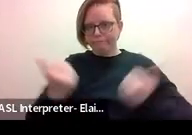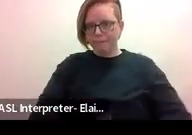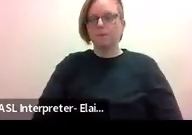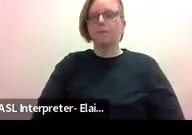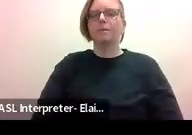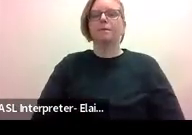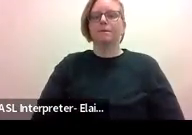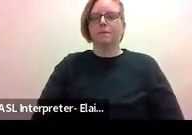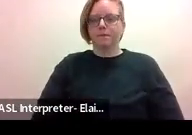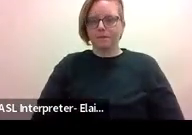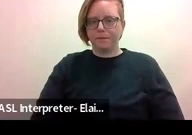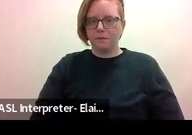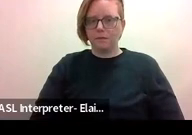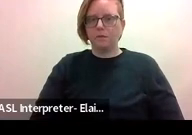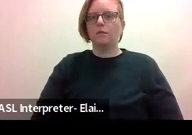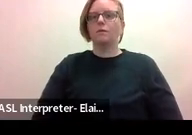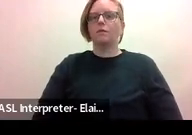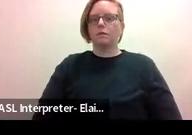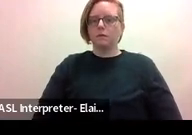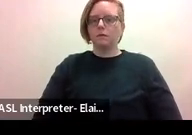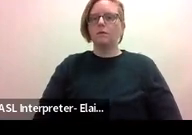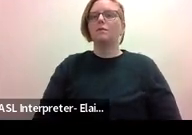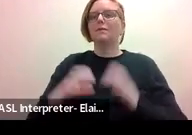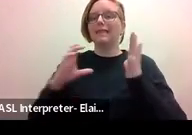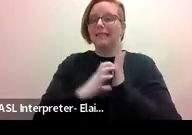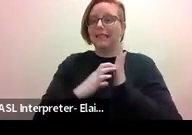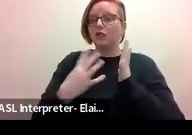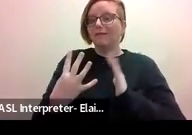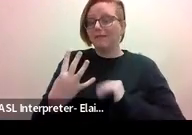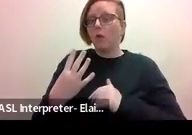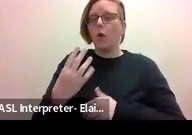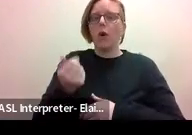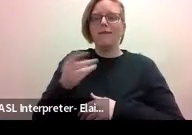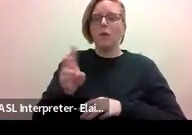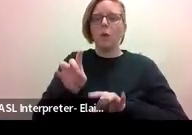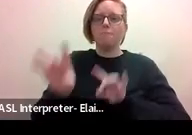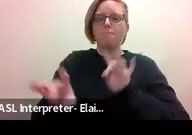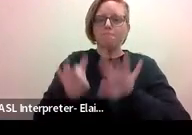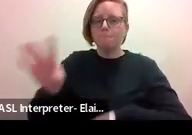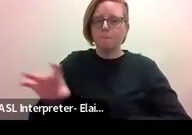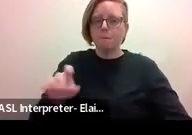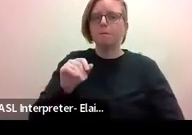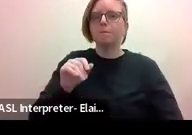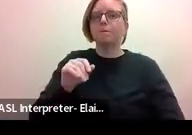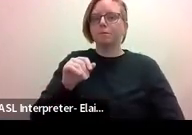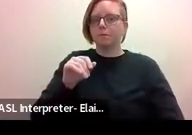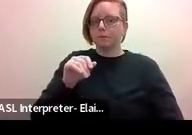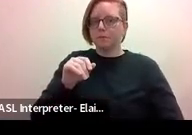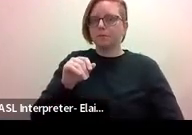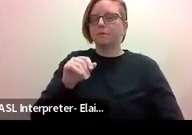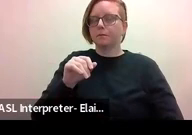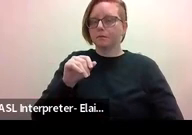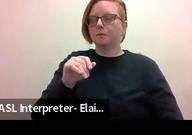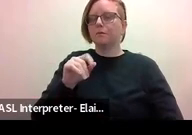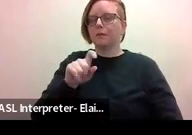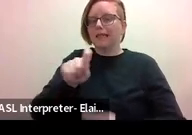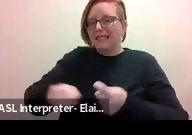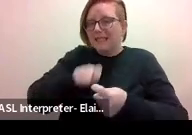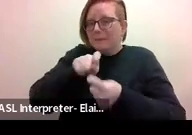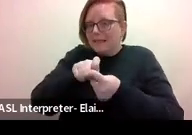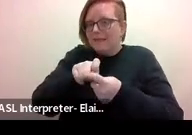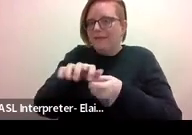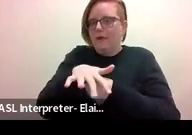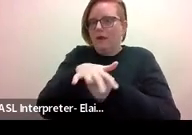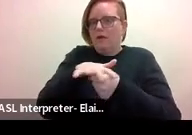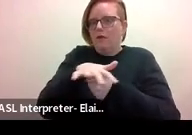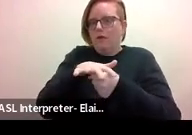And just some takeaways from section four, just remember those specific areas. So just be very specific